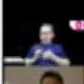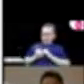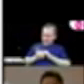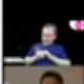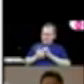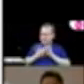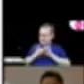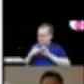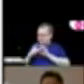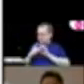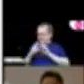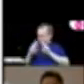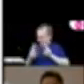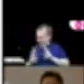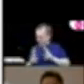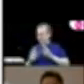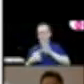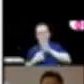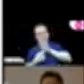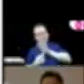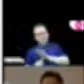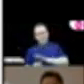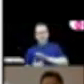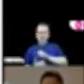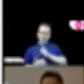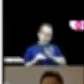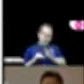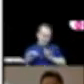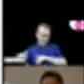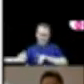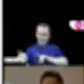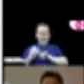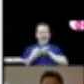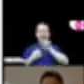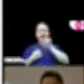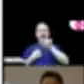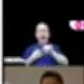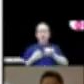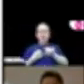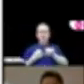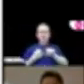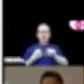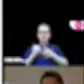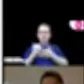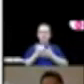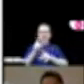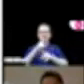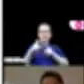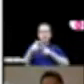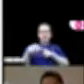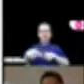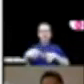leave the house after depression and stuff, only to get out there and be treated in some way.